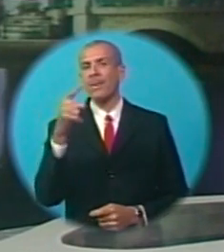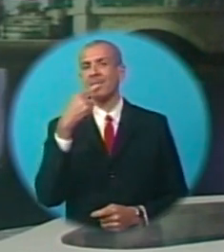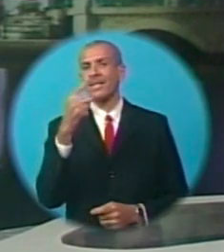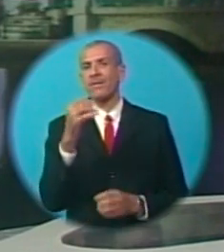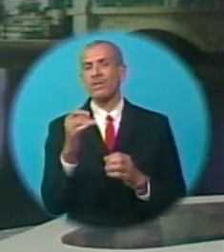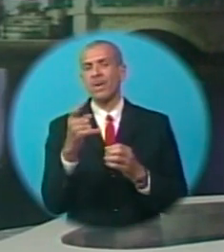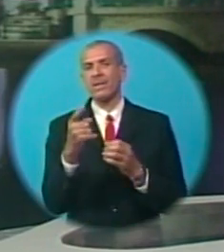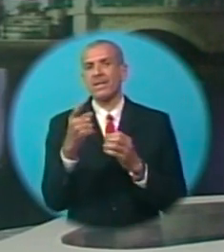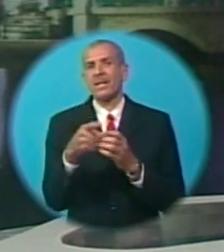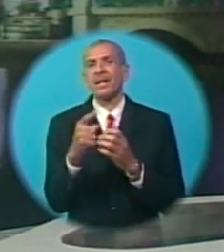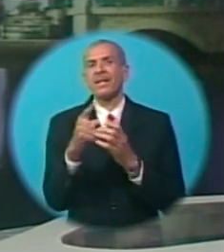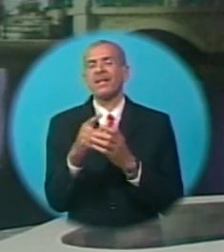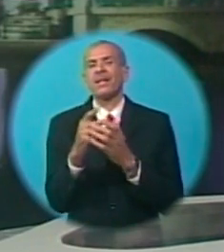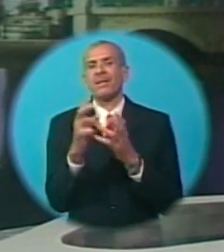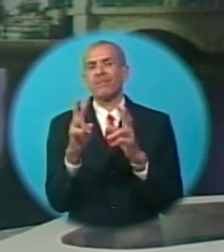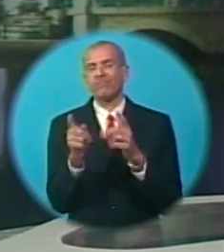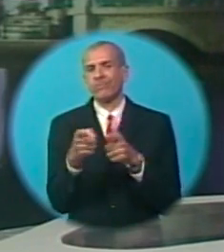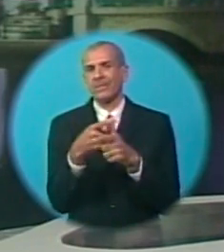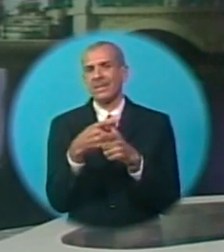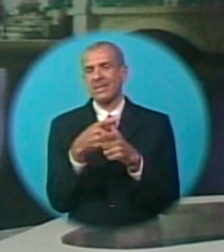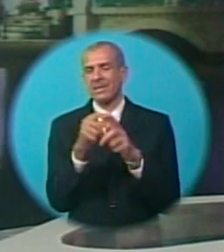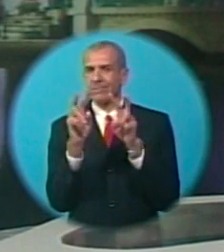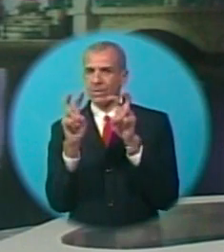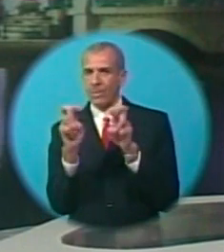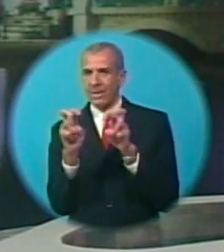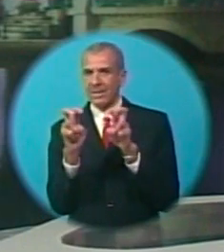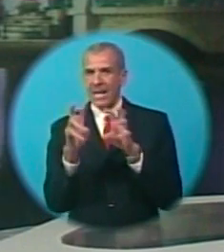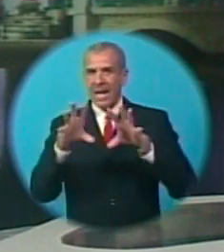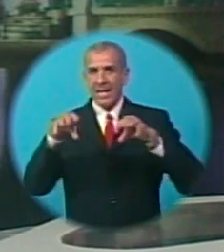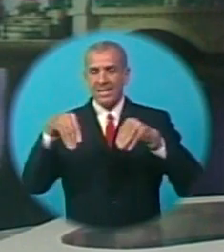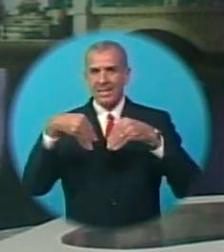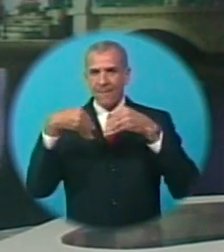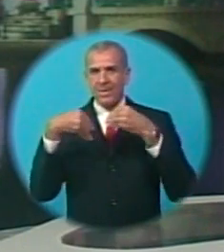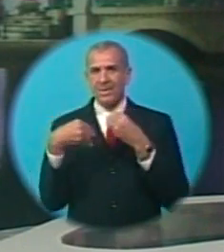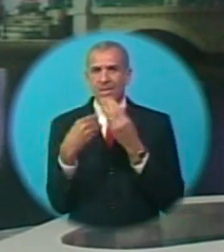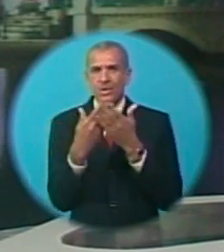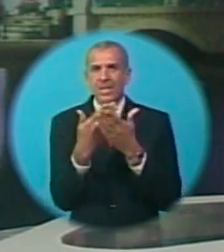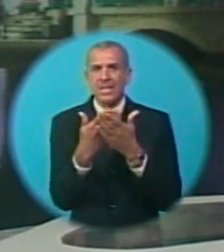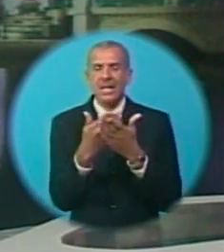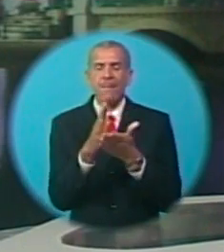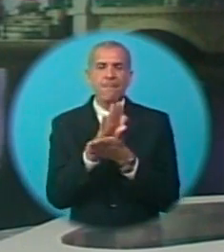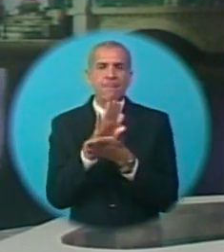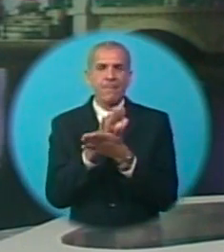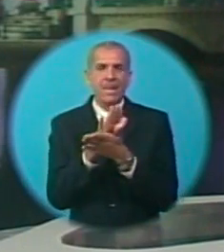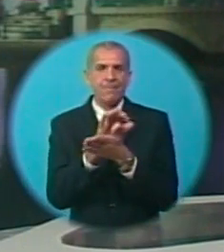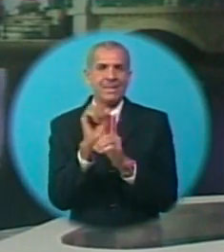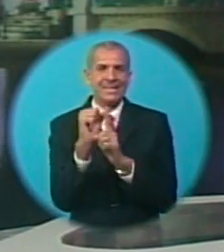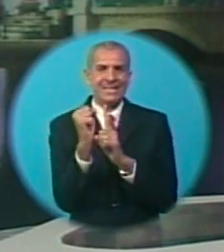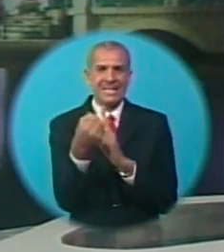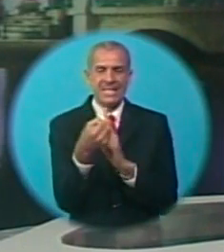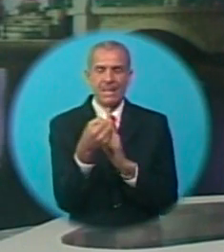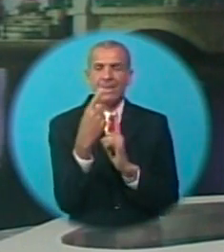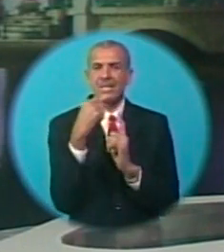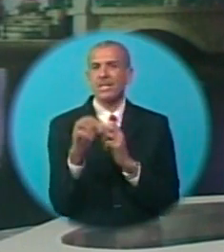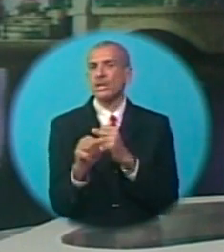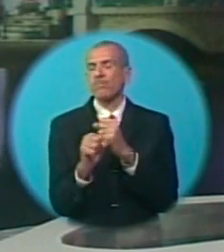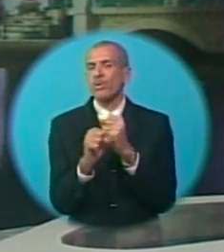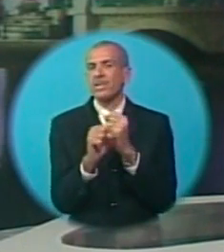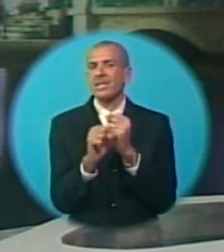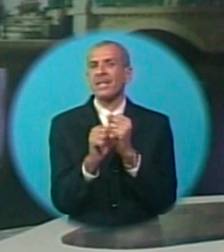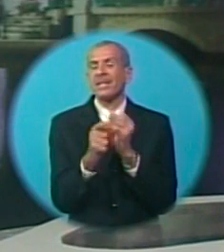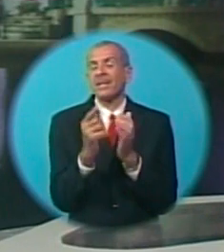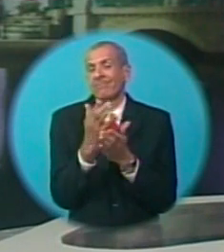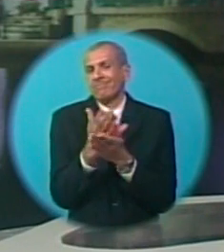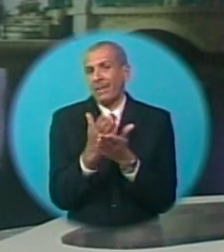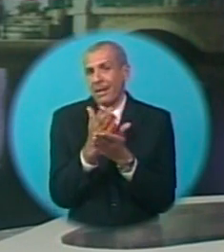away with the preliminary inquiries and adopt the proposed paper committal system. Although he supports the move in part,